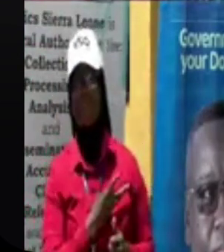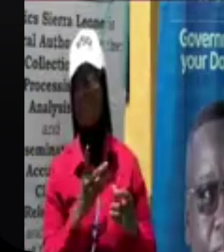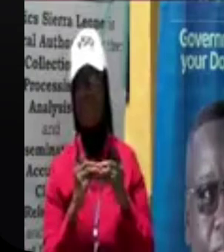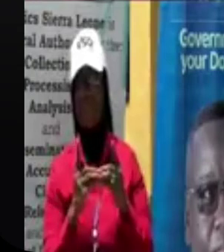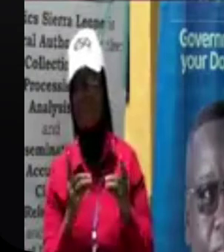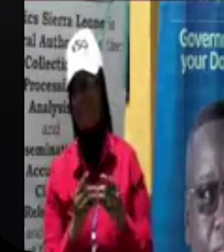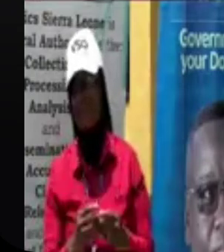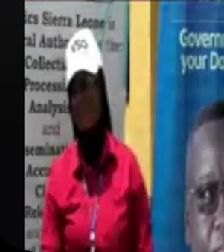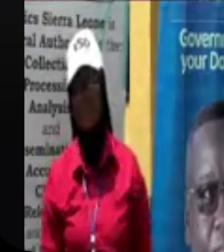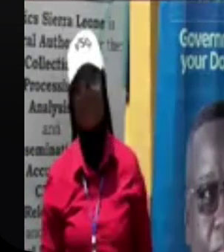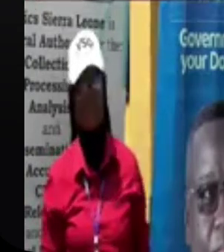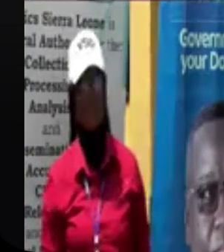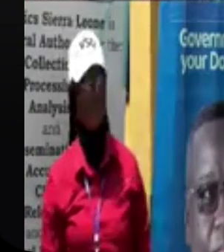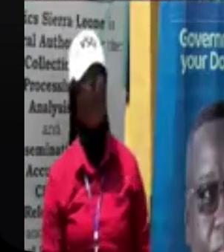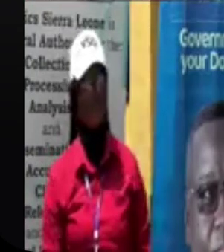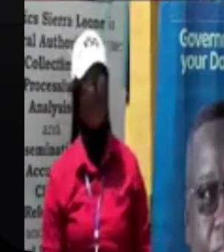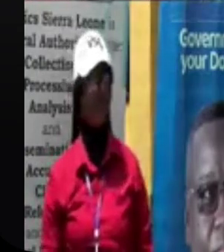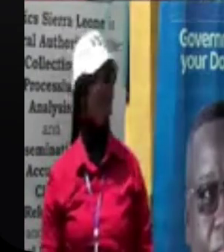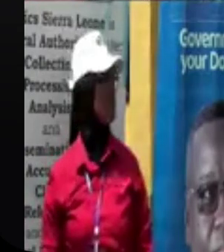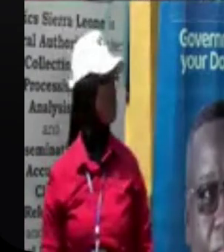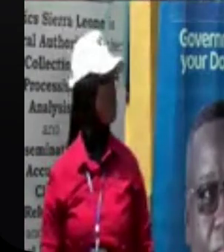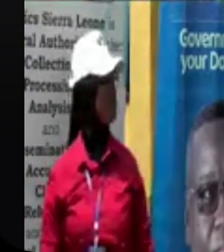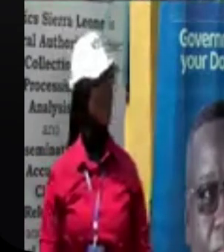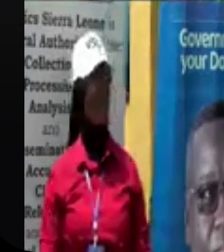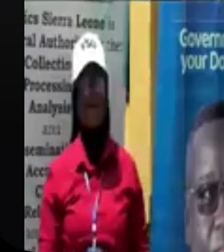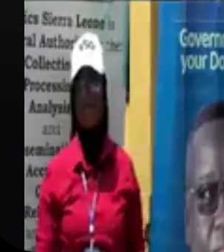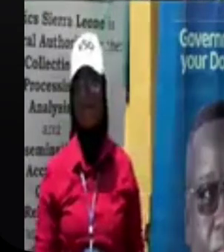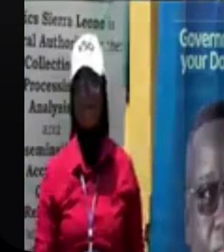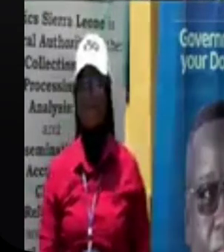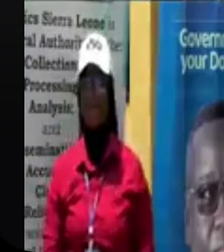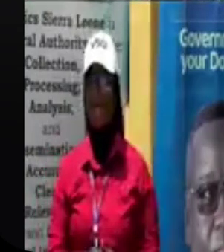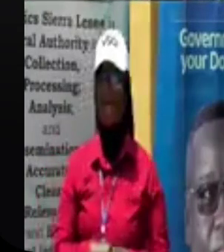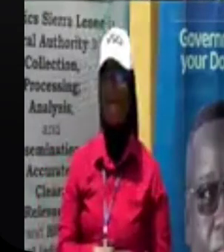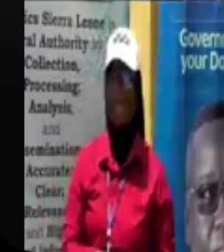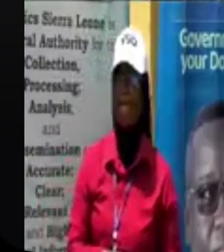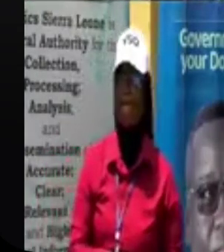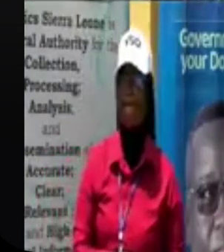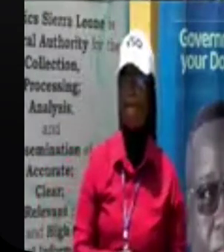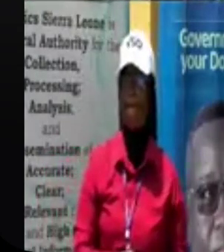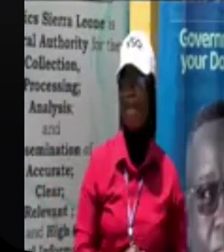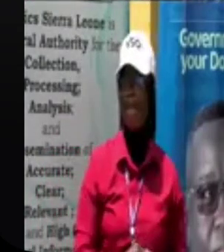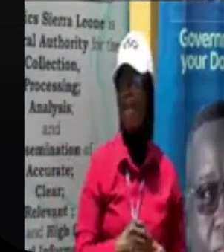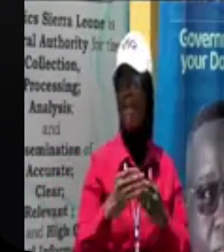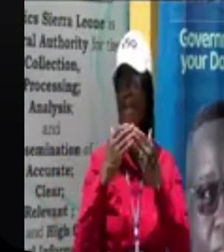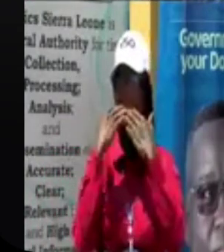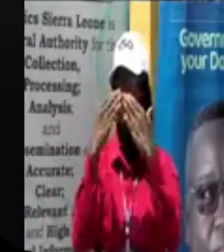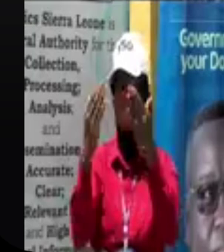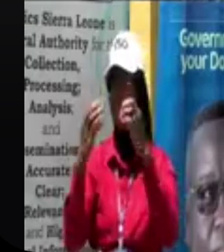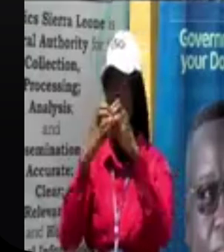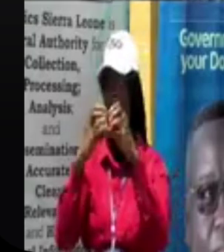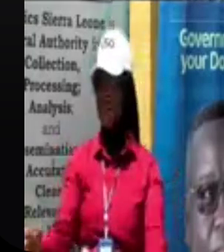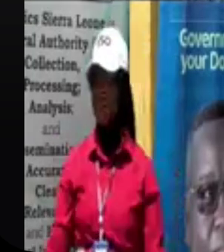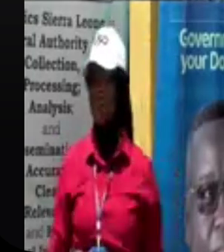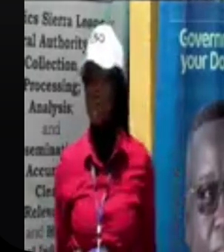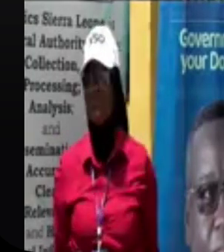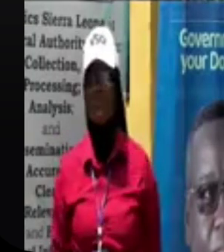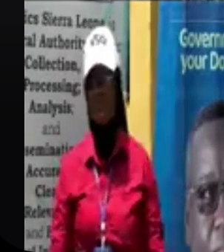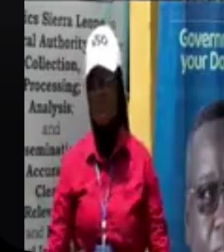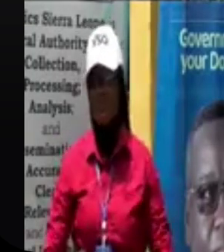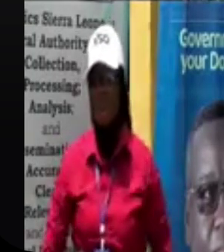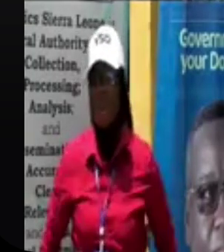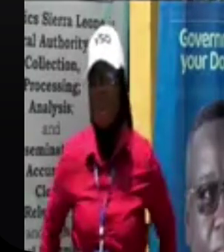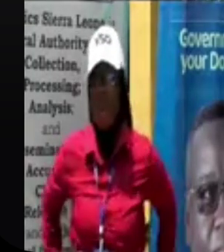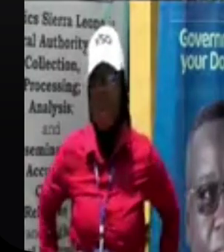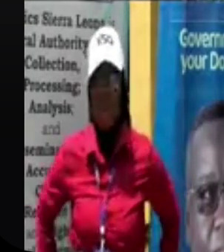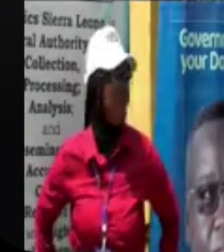building now. Alright, no problem. So let's say thank you very much. Madam Khan. I tell you to don't talk for more this